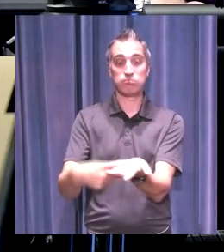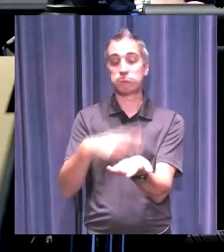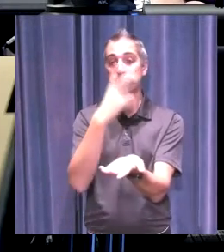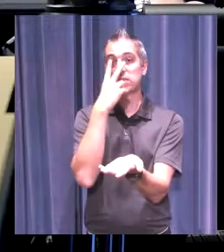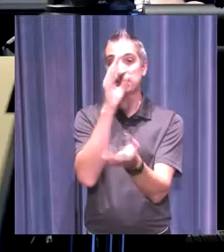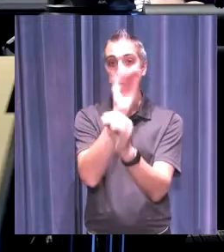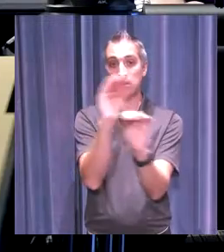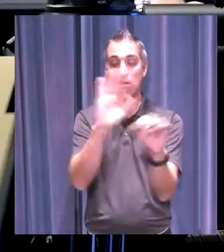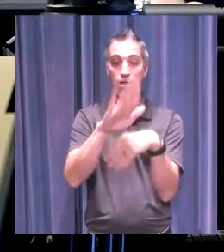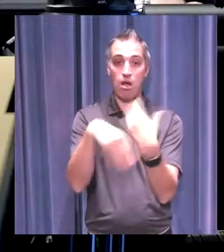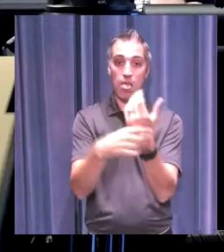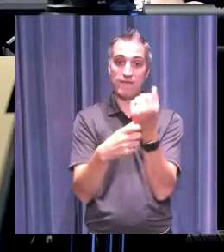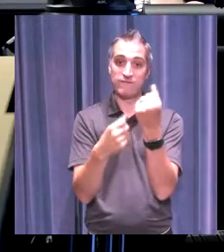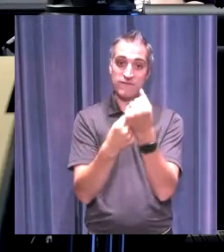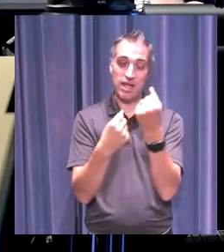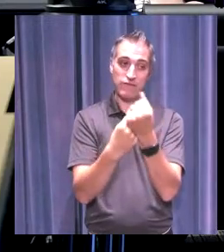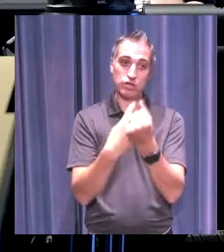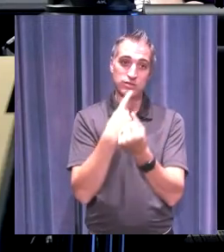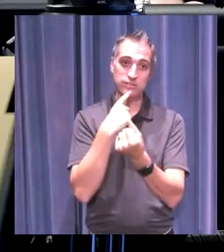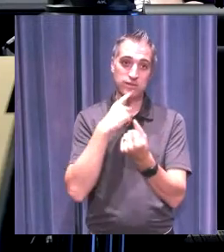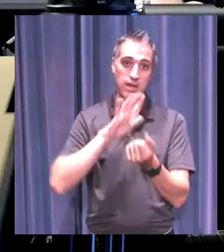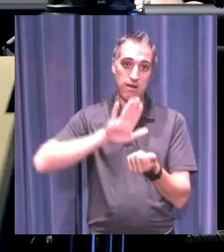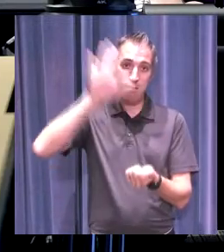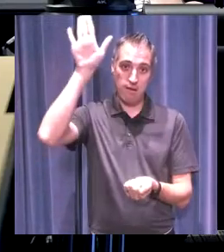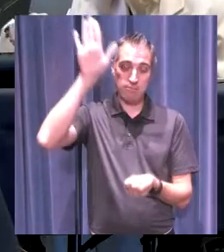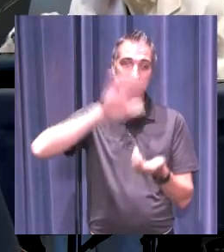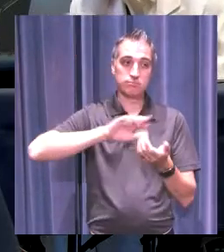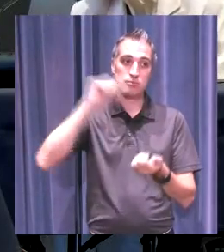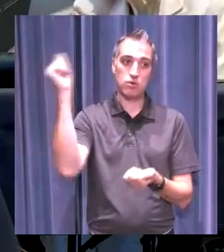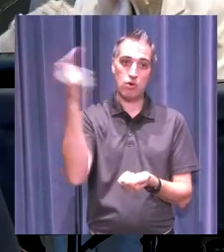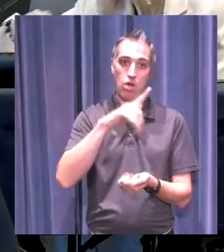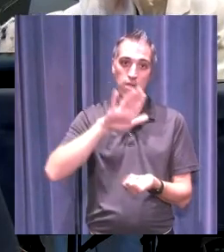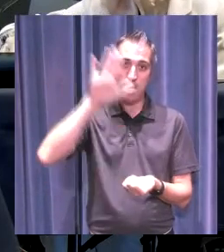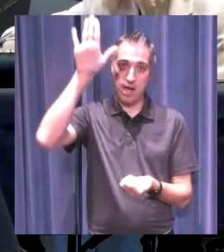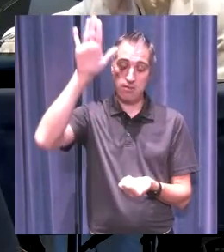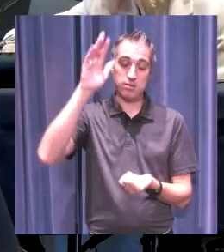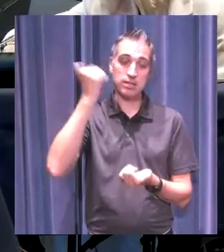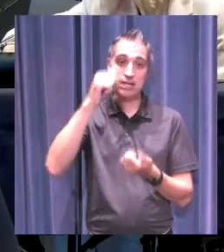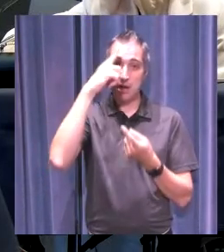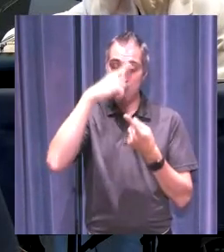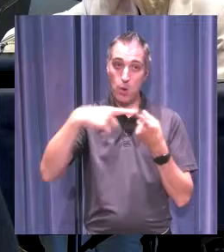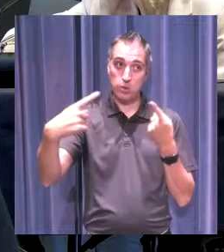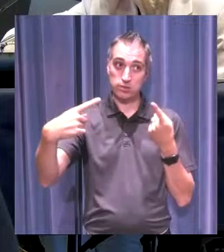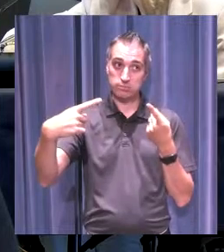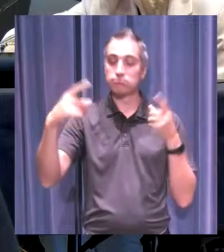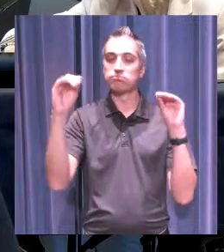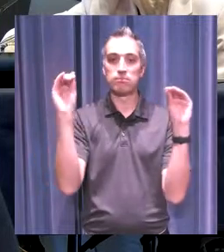Seeing none, all those in favor signify by saying aye. Aye. All those opposed, nay.